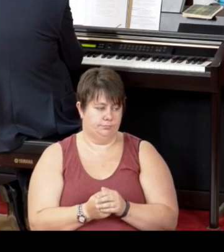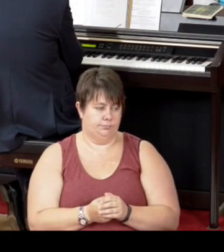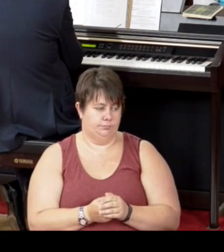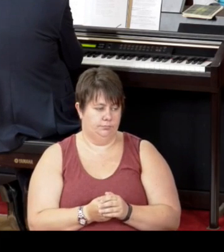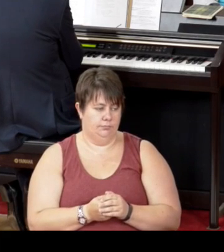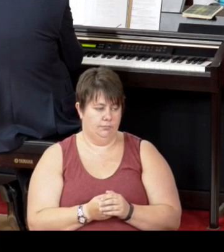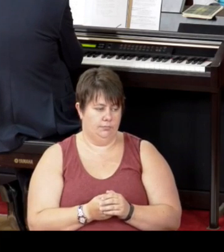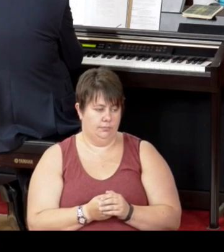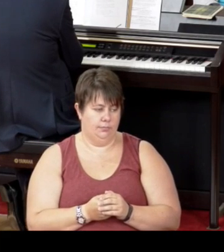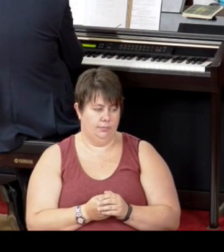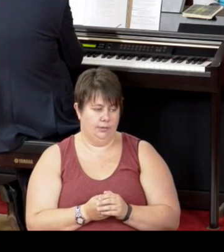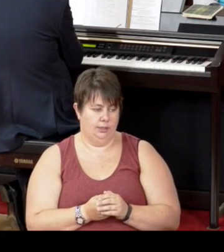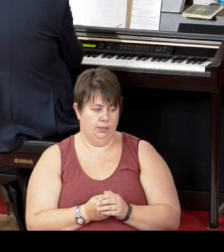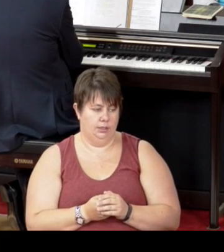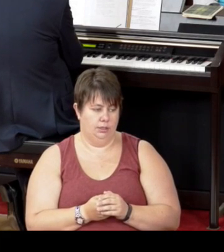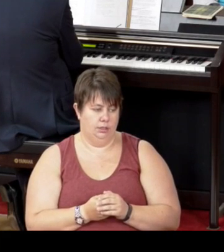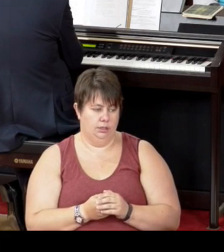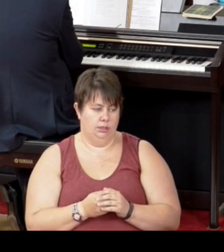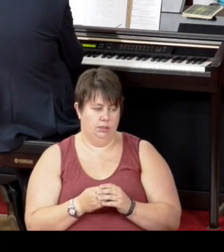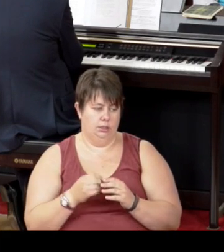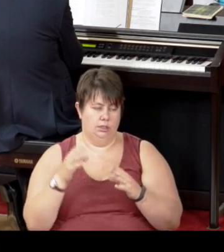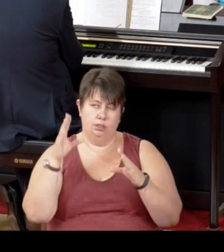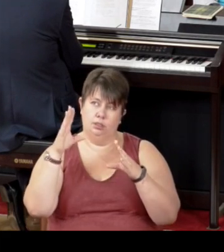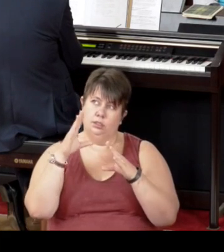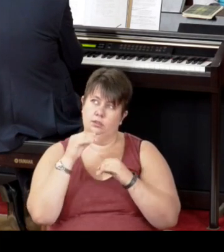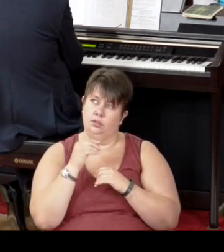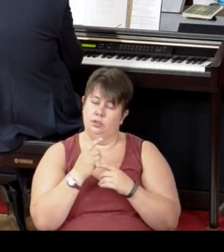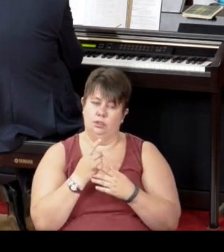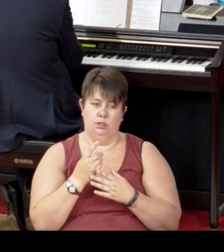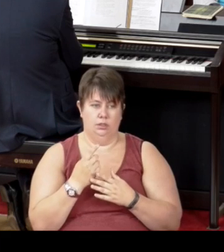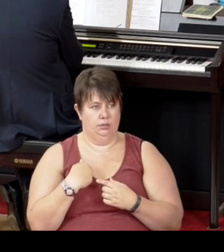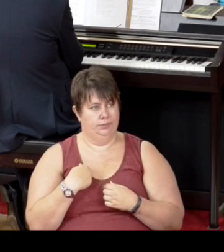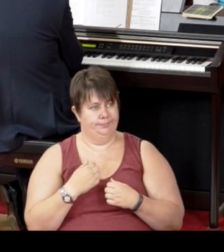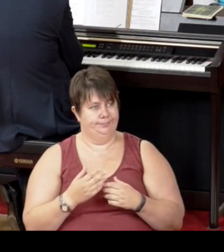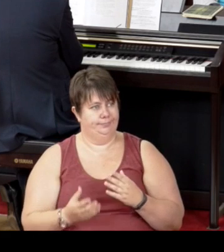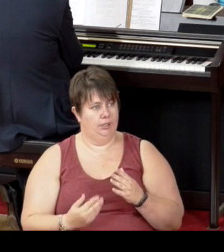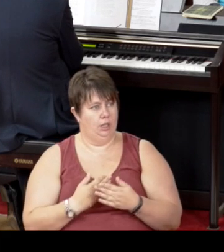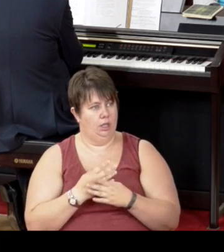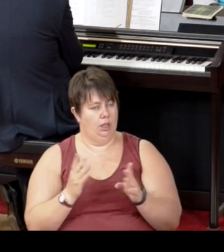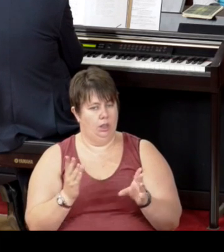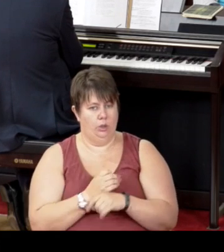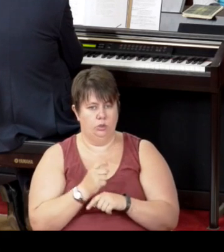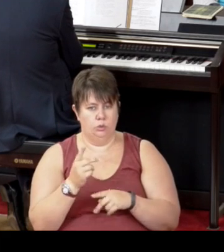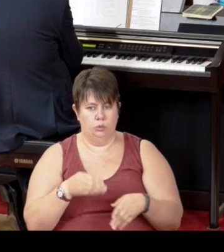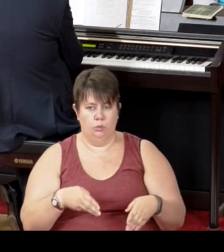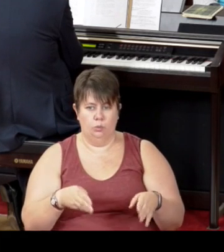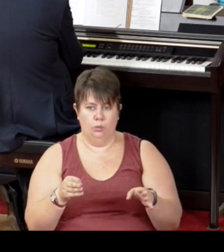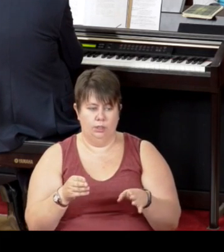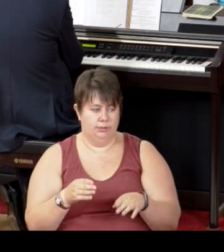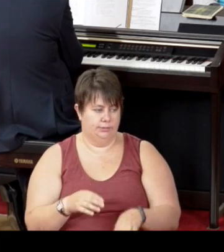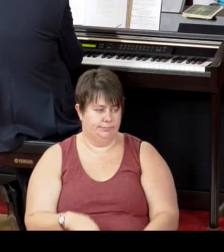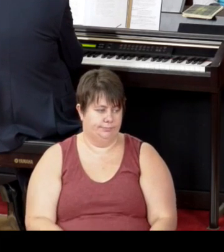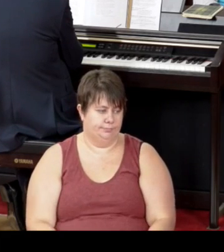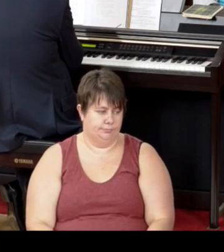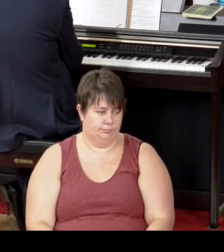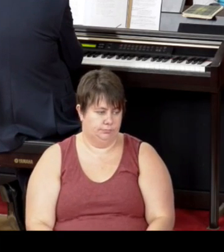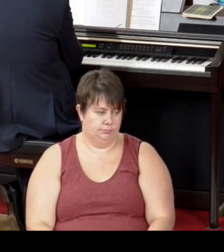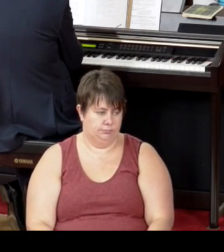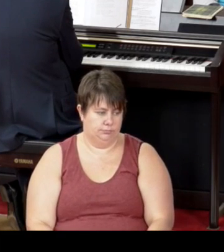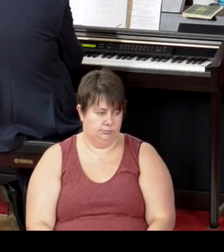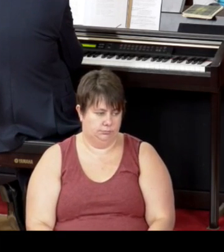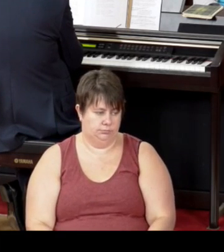Remind us, and all who have lost your words of eternal life offered freely to us all.